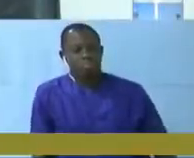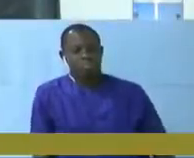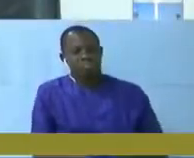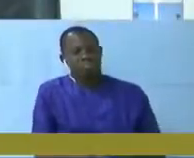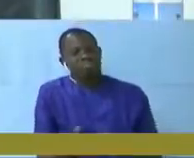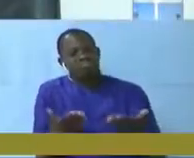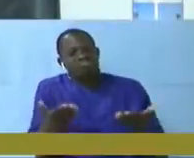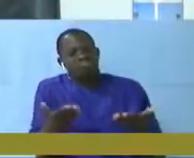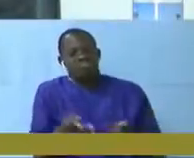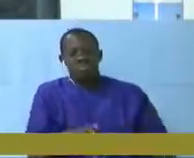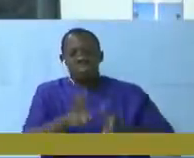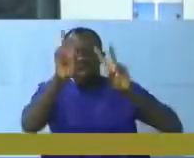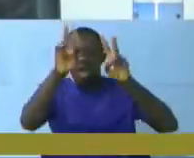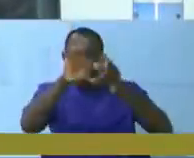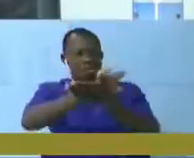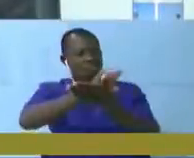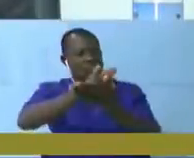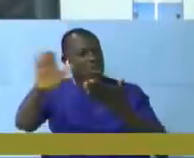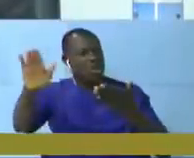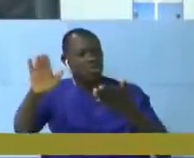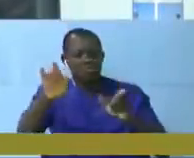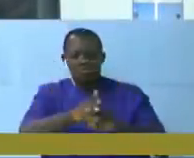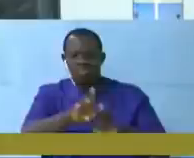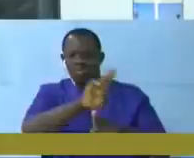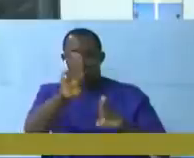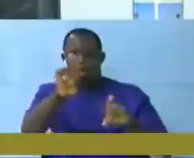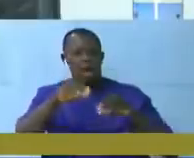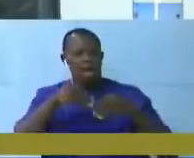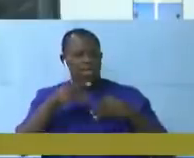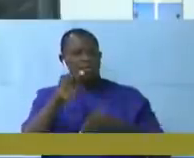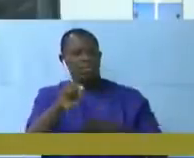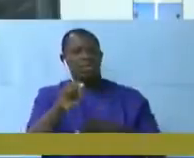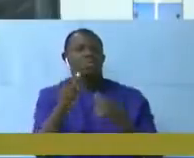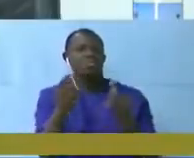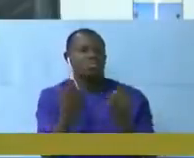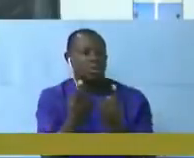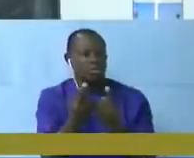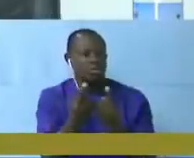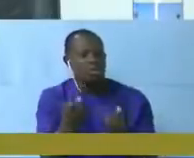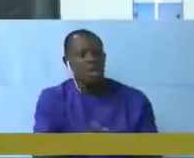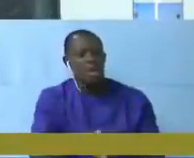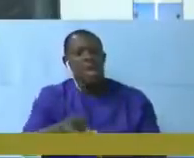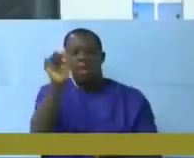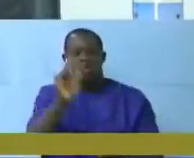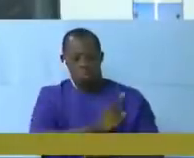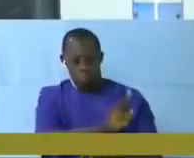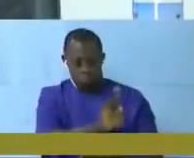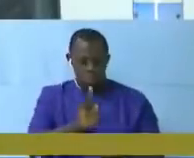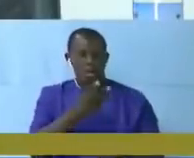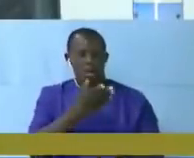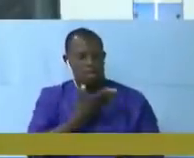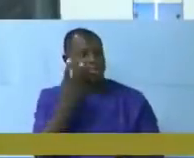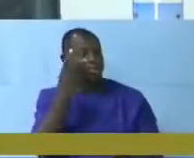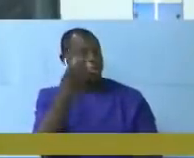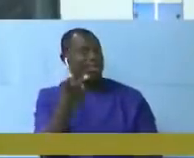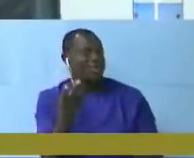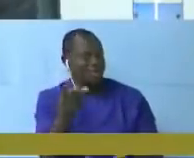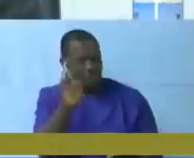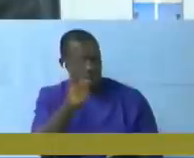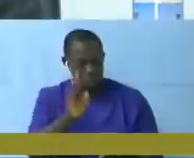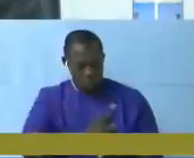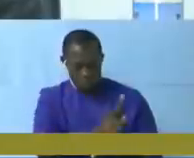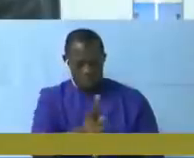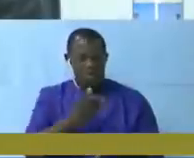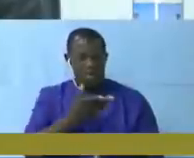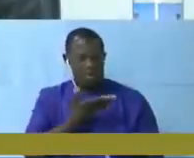clearly rejected that. Way Jammeh dafa bañ lolu jaxaran. And we have seen what we had. Te